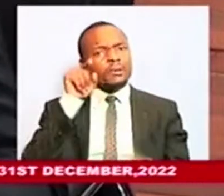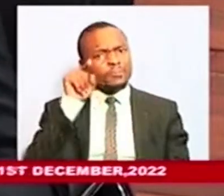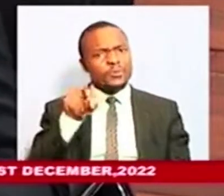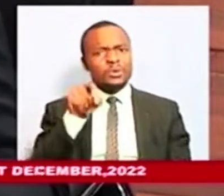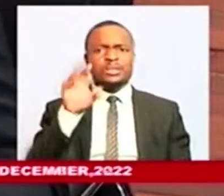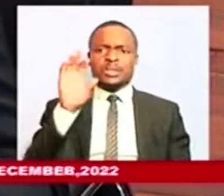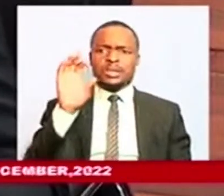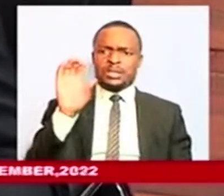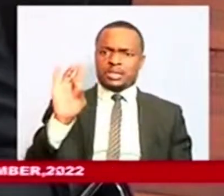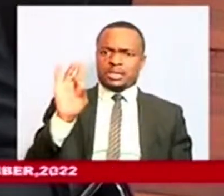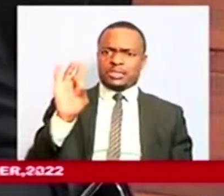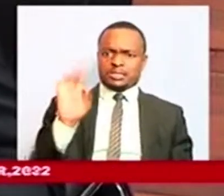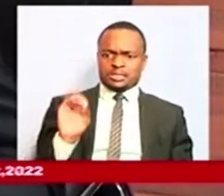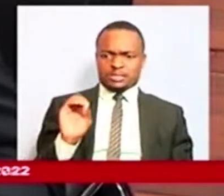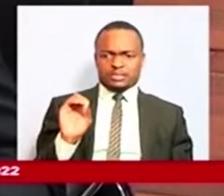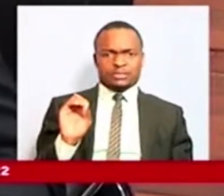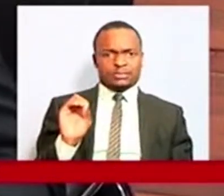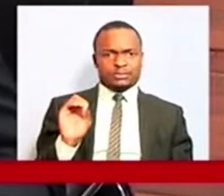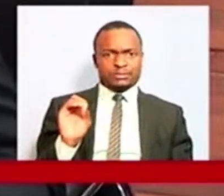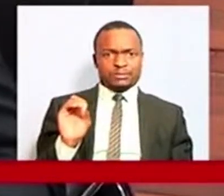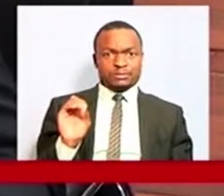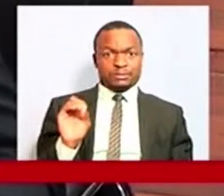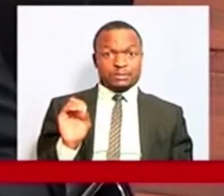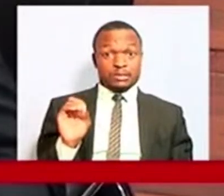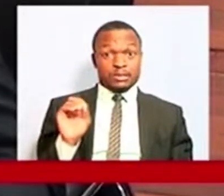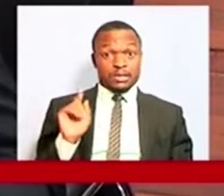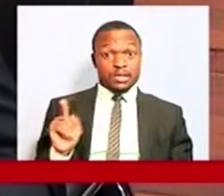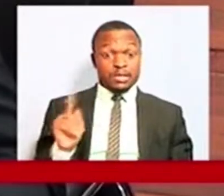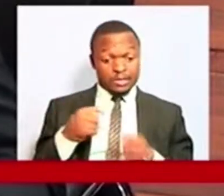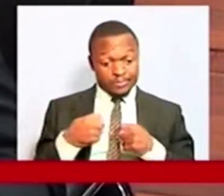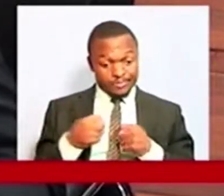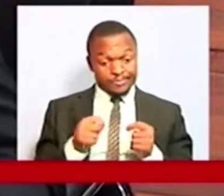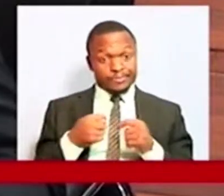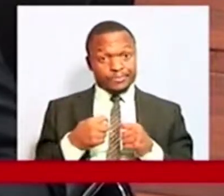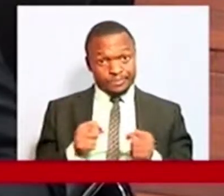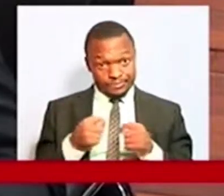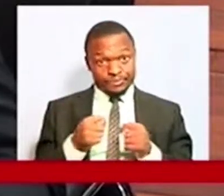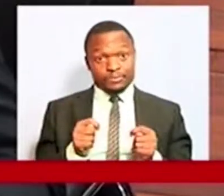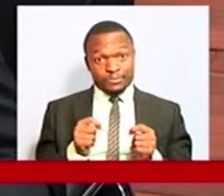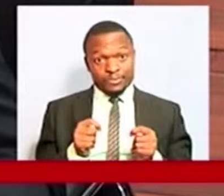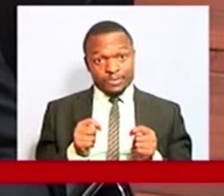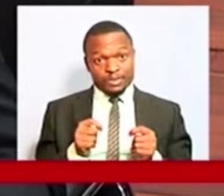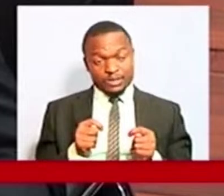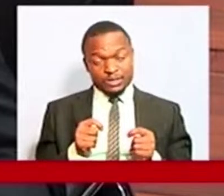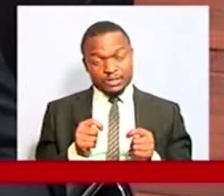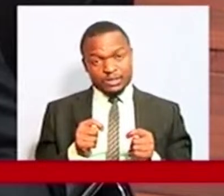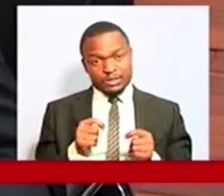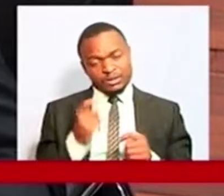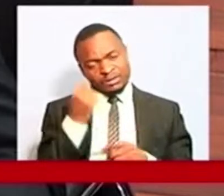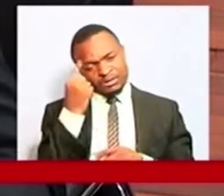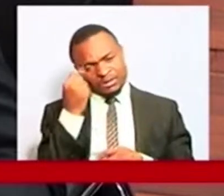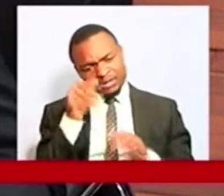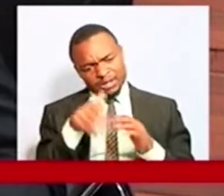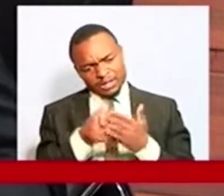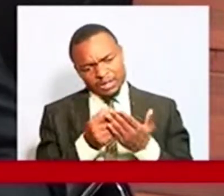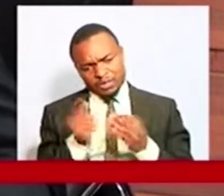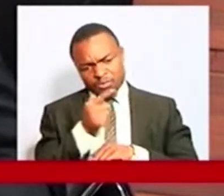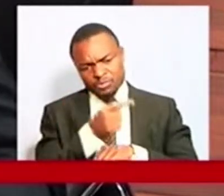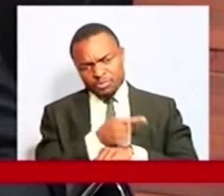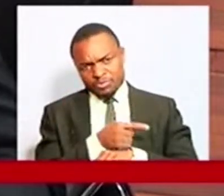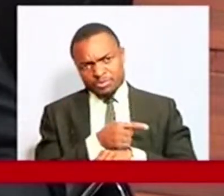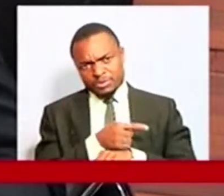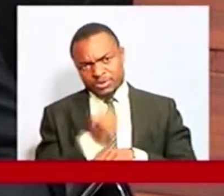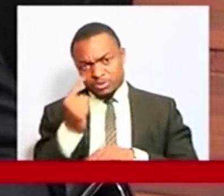0.80. So I'm trying to figure out how much was per day